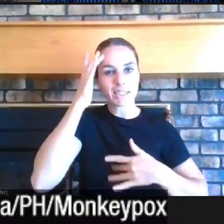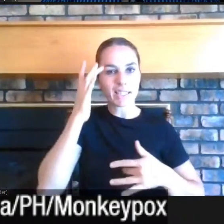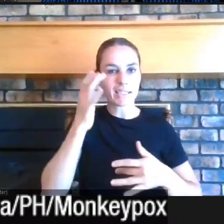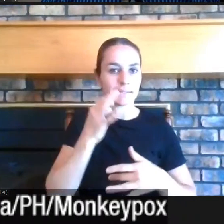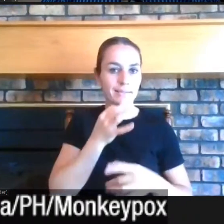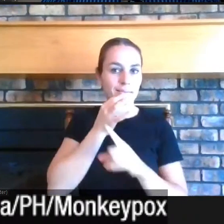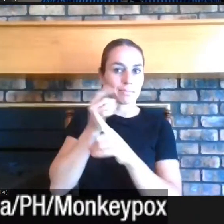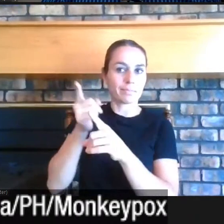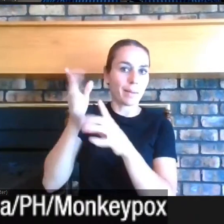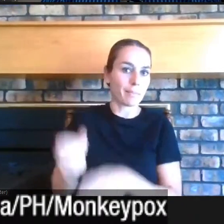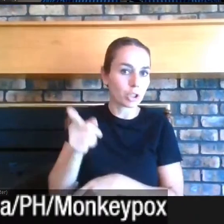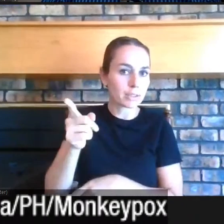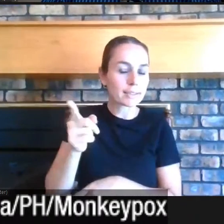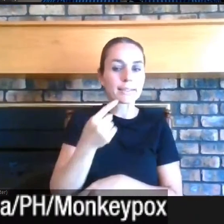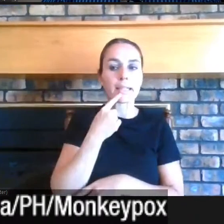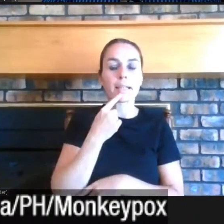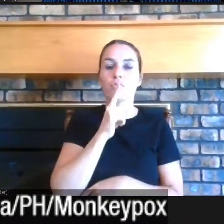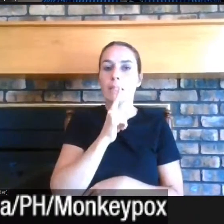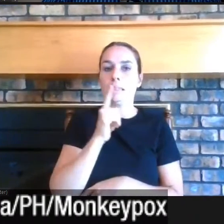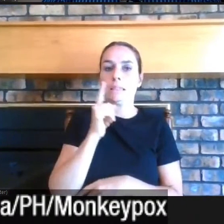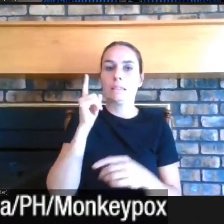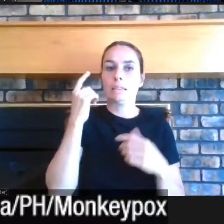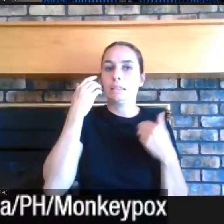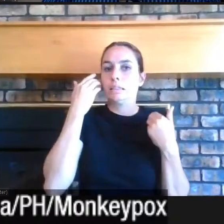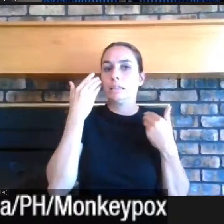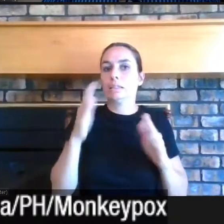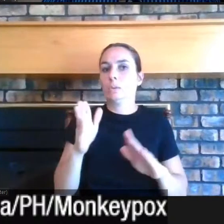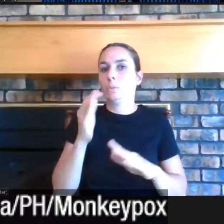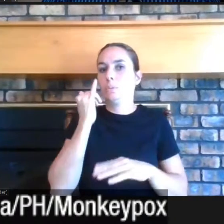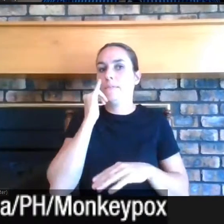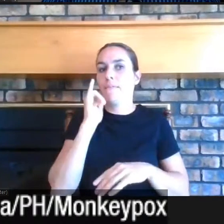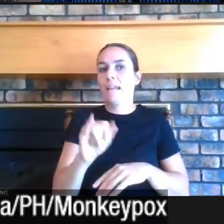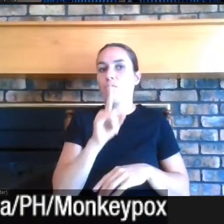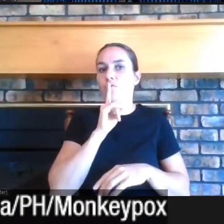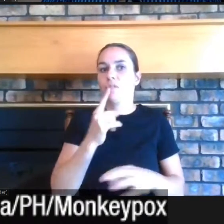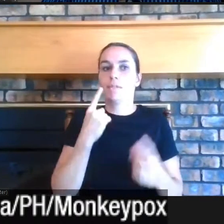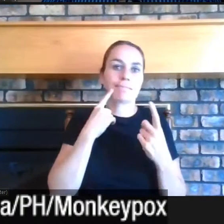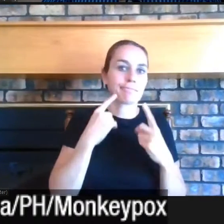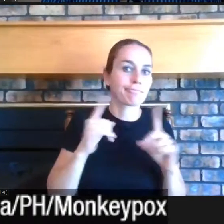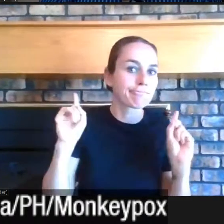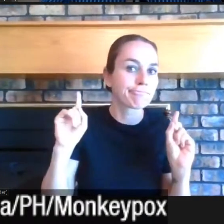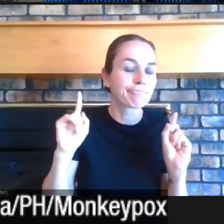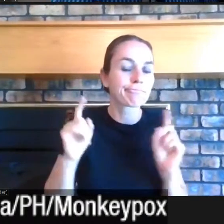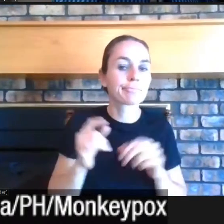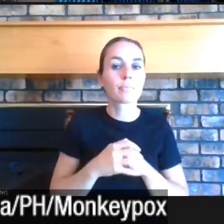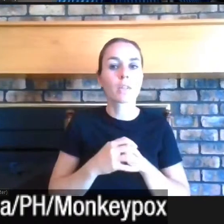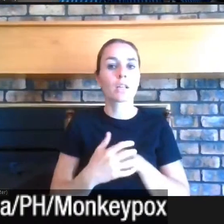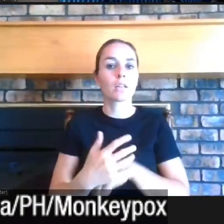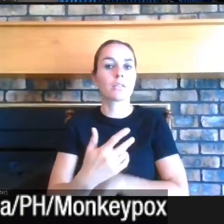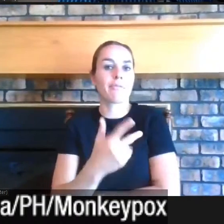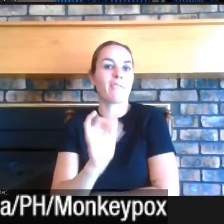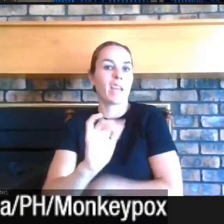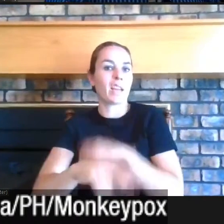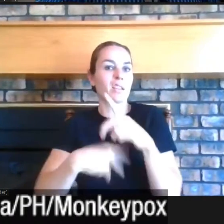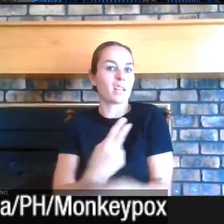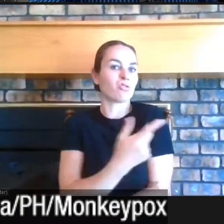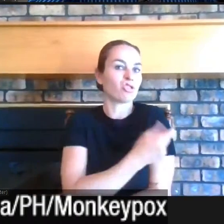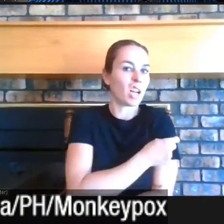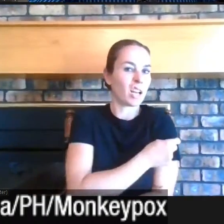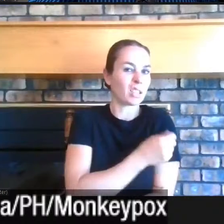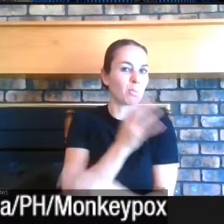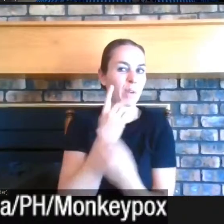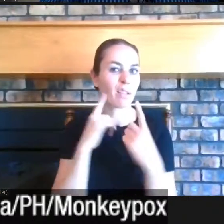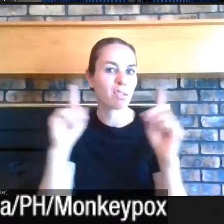how efficient that, giving a shot intradermally is. So kind of